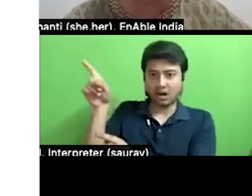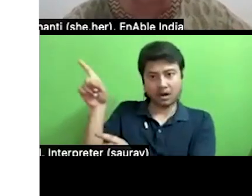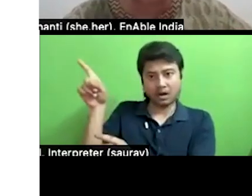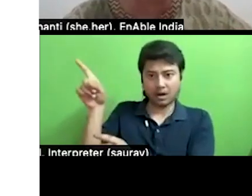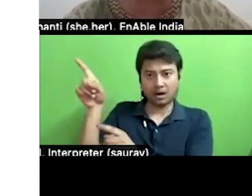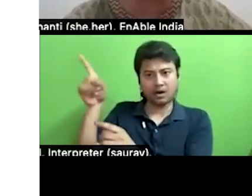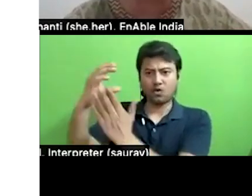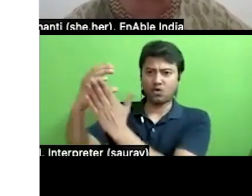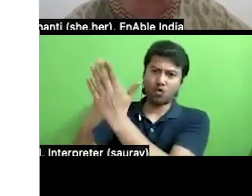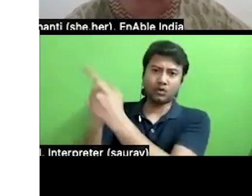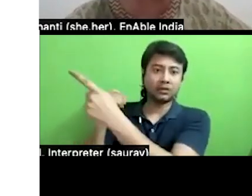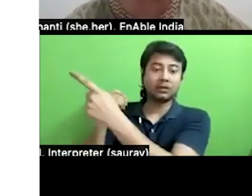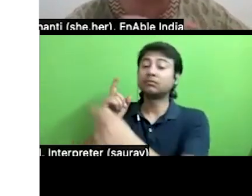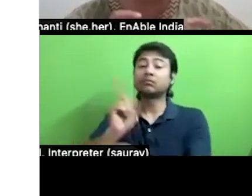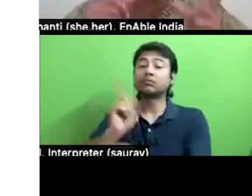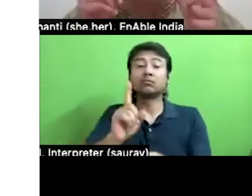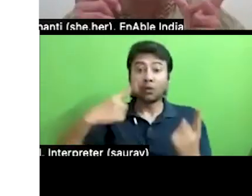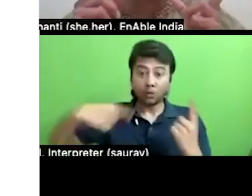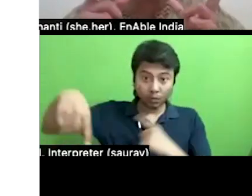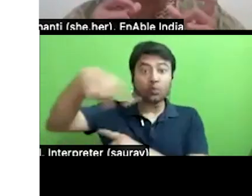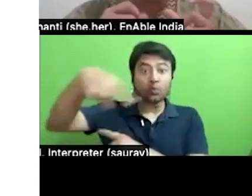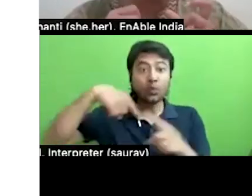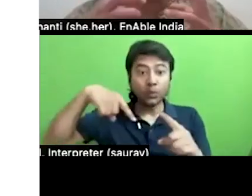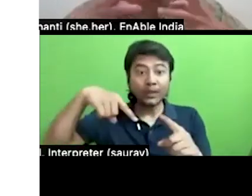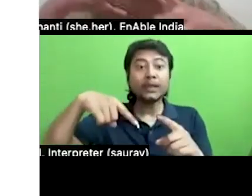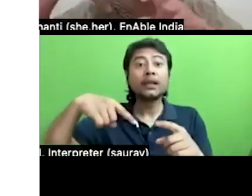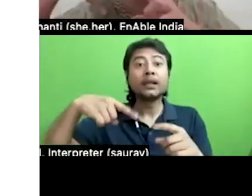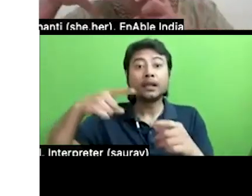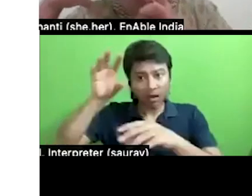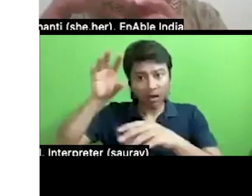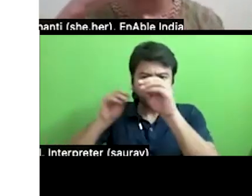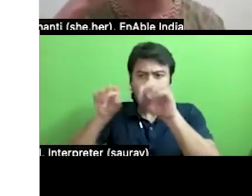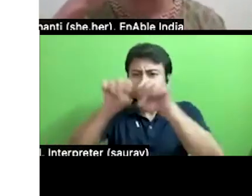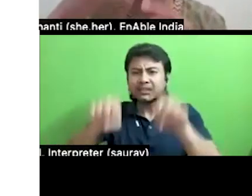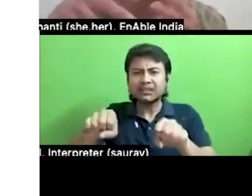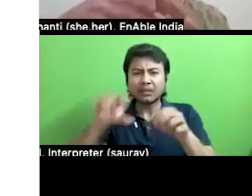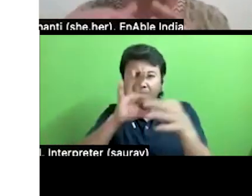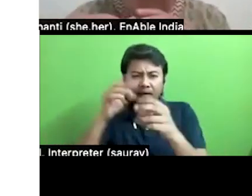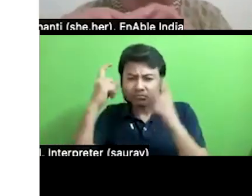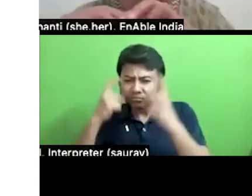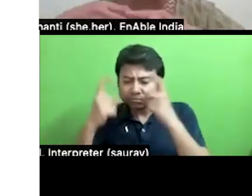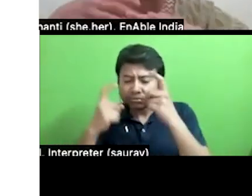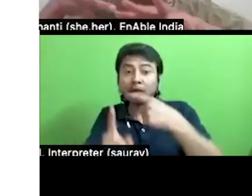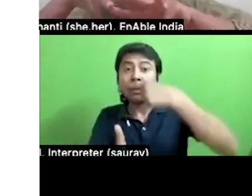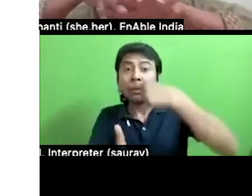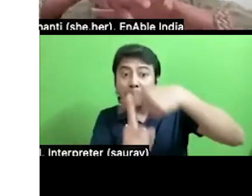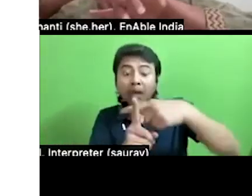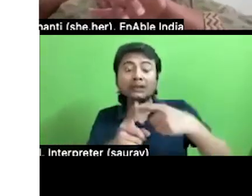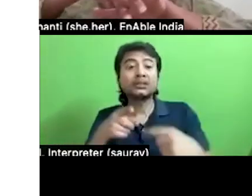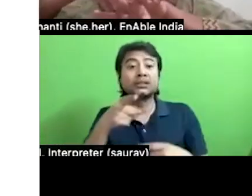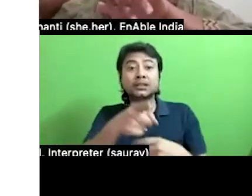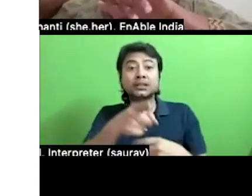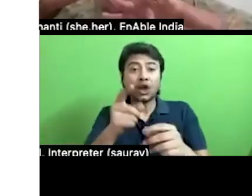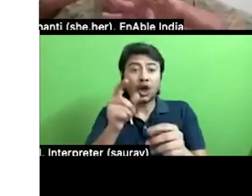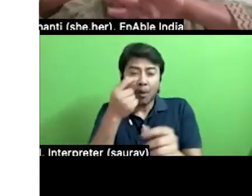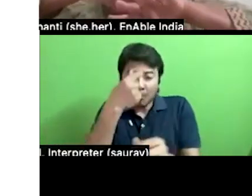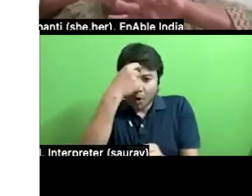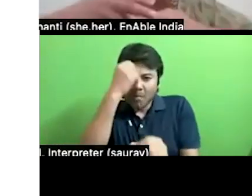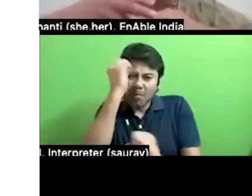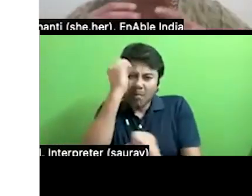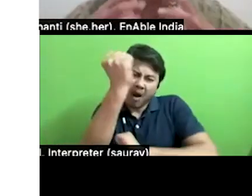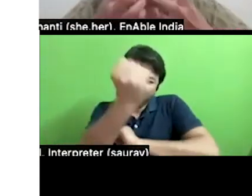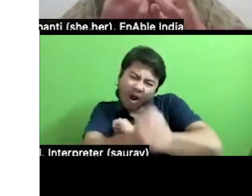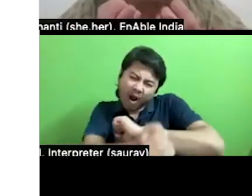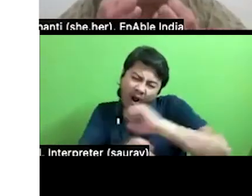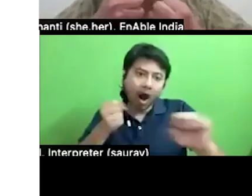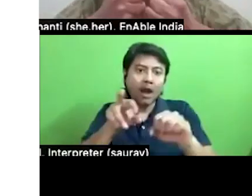on wicked problems. The word wicked is to show, and in fact, when the sign language interpreters do, they kind of show a wicked problem, which